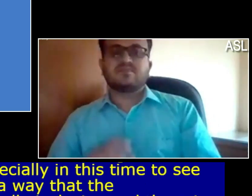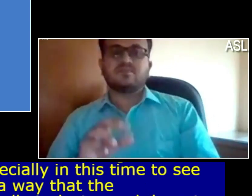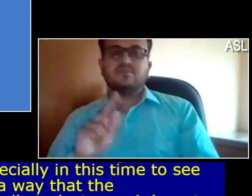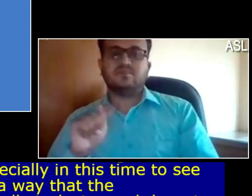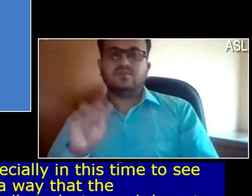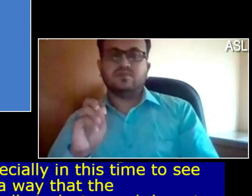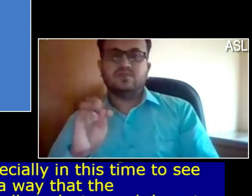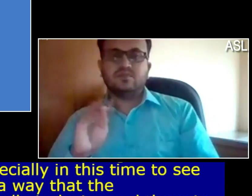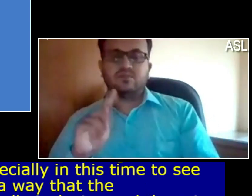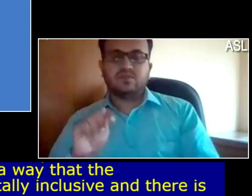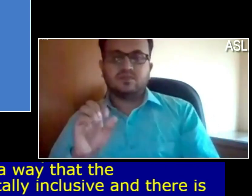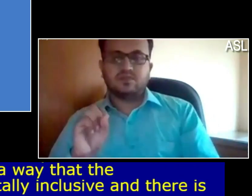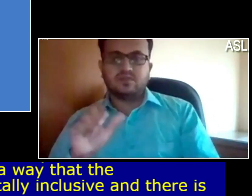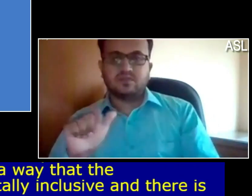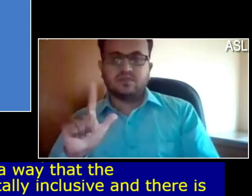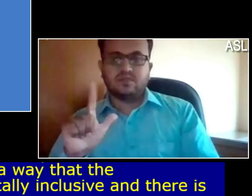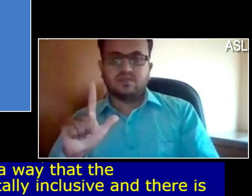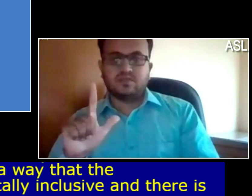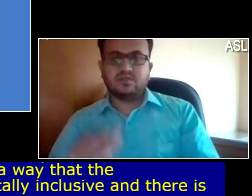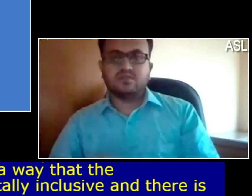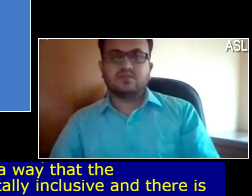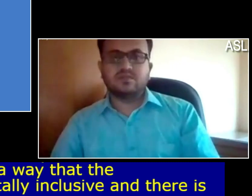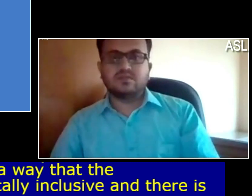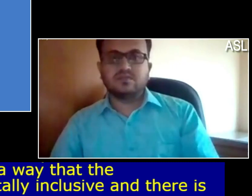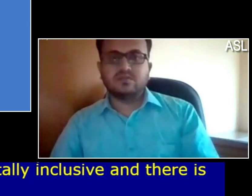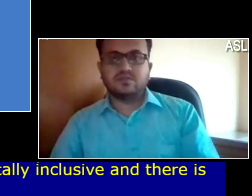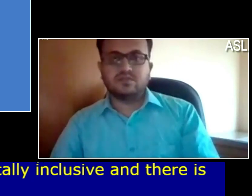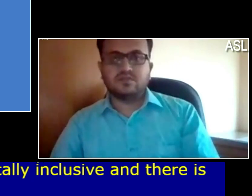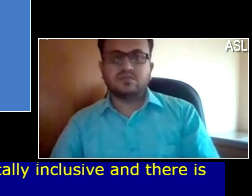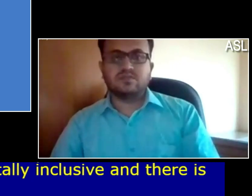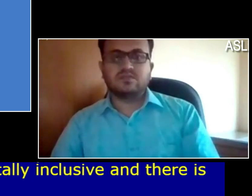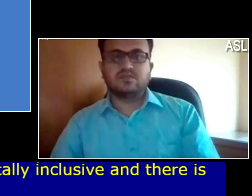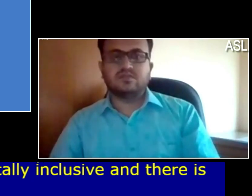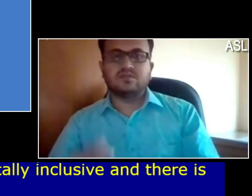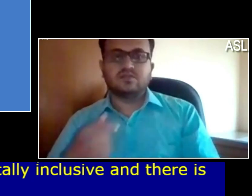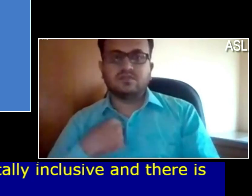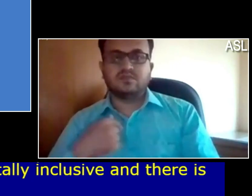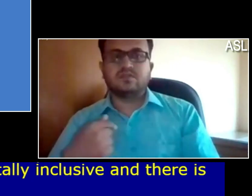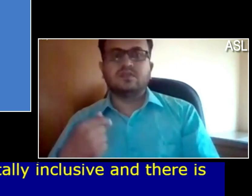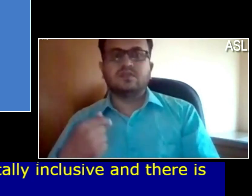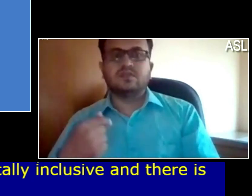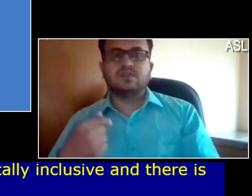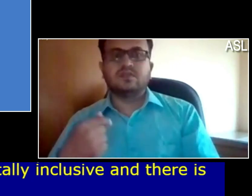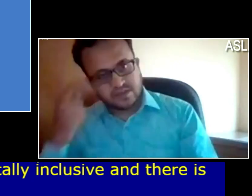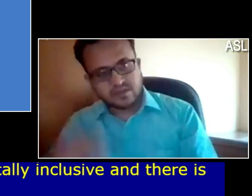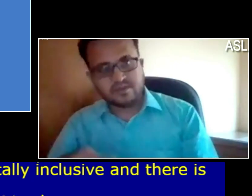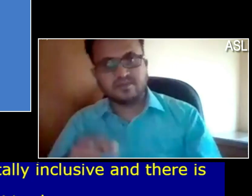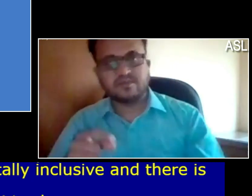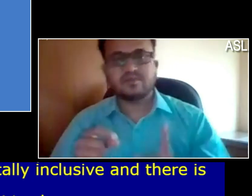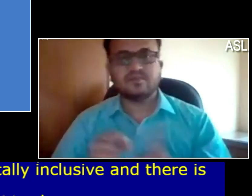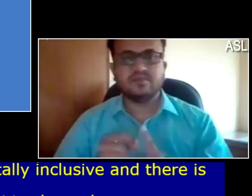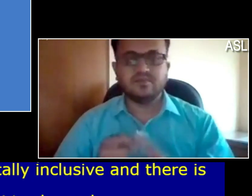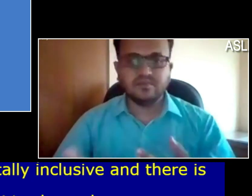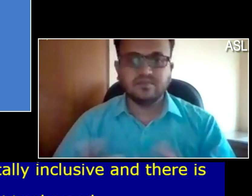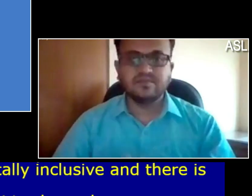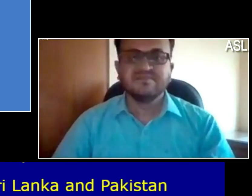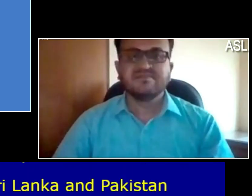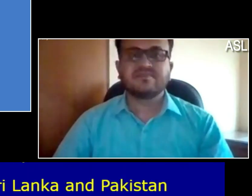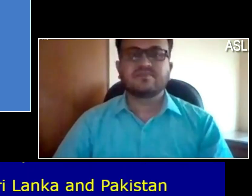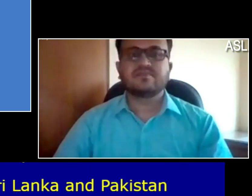behind. I also experienced working in Sri Lanka, Indonesia, and Pakistan in particularly, that the developers, those people who code